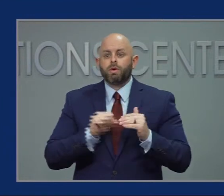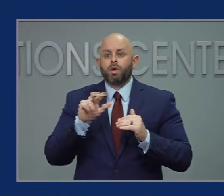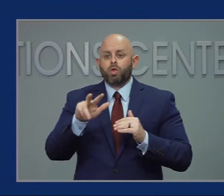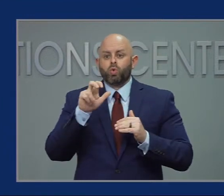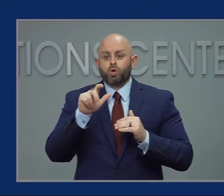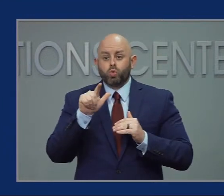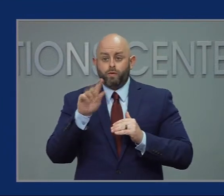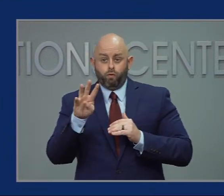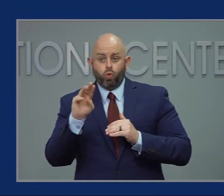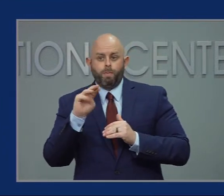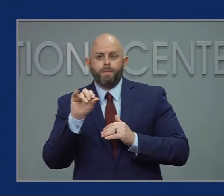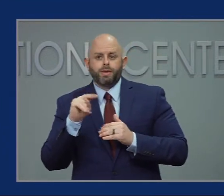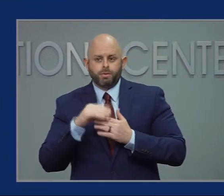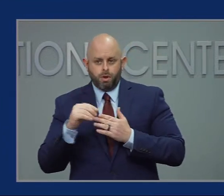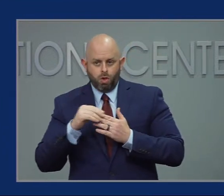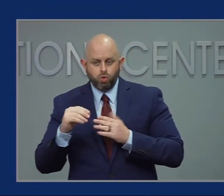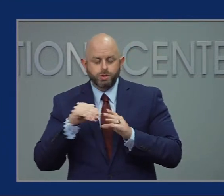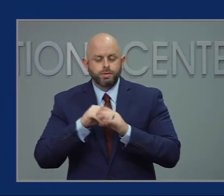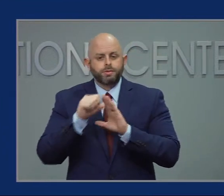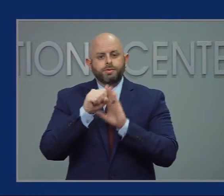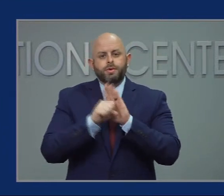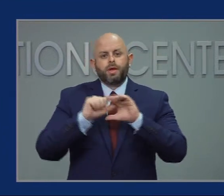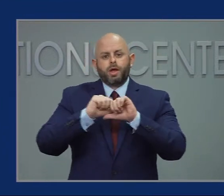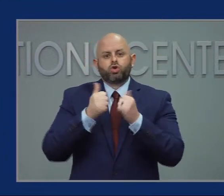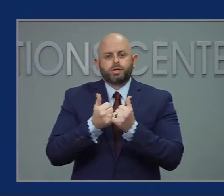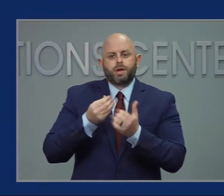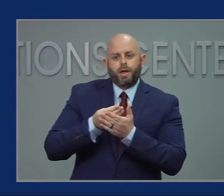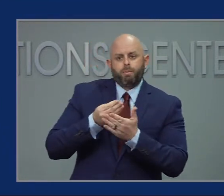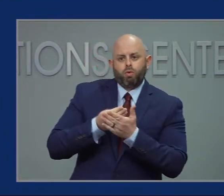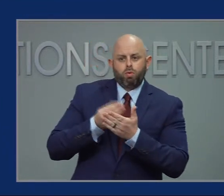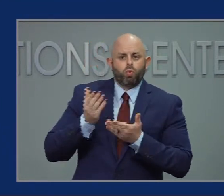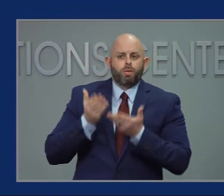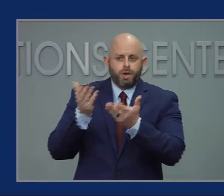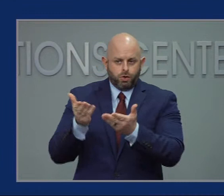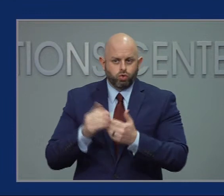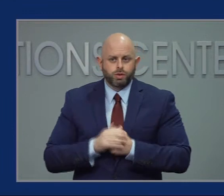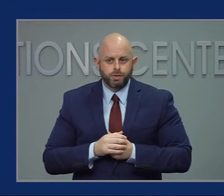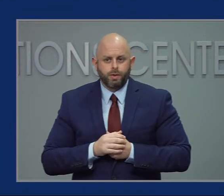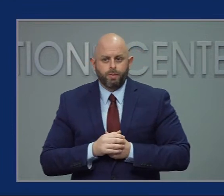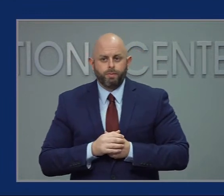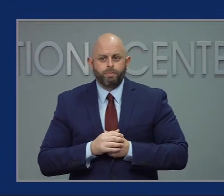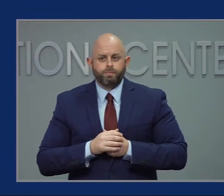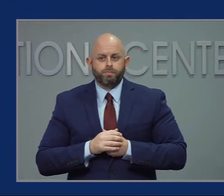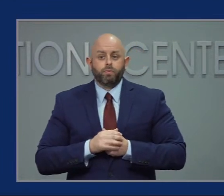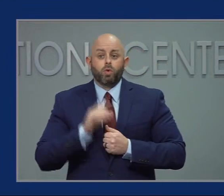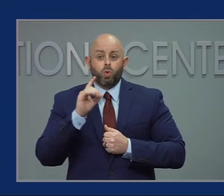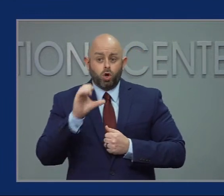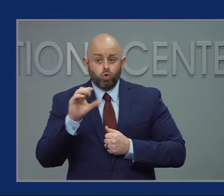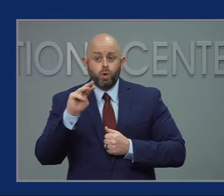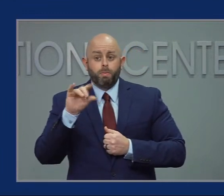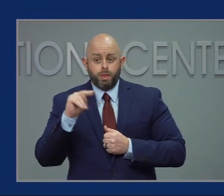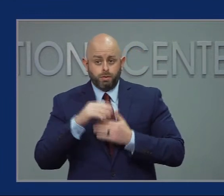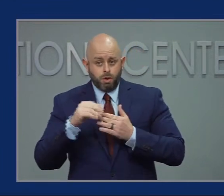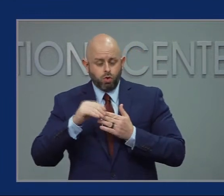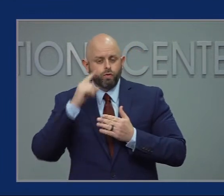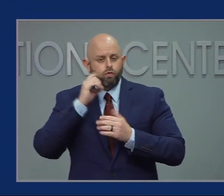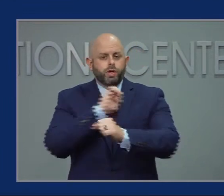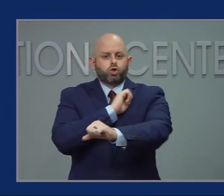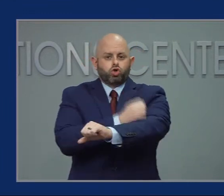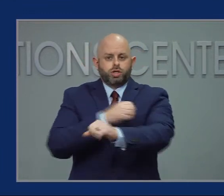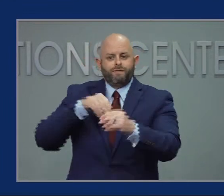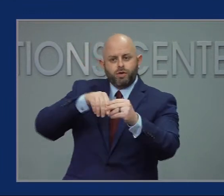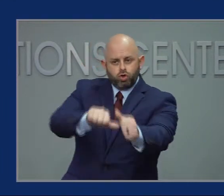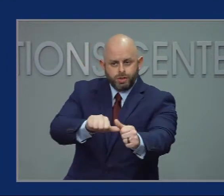$324 million in state agency capital recommendations, $100 million for energy